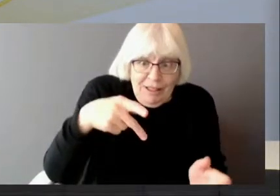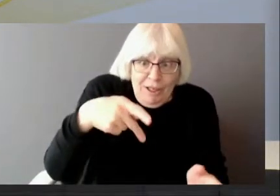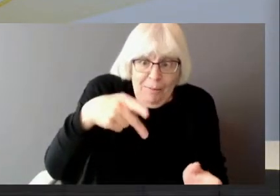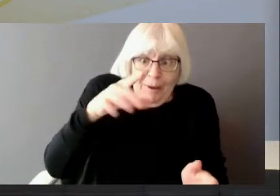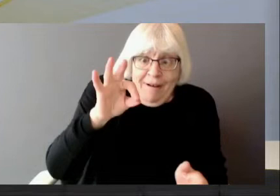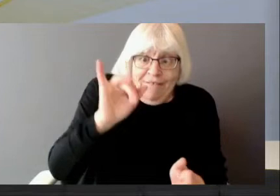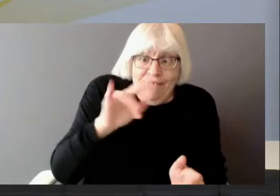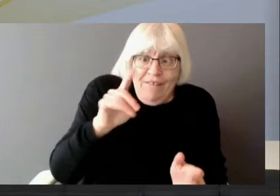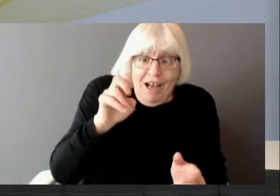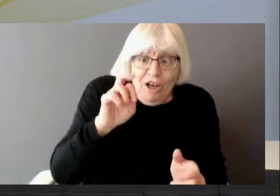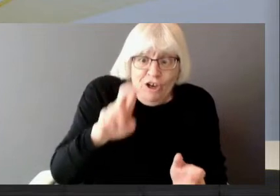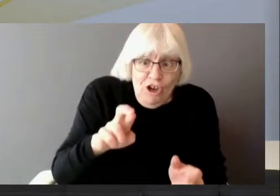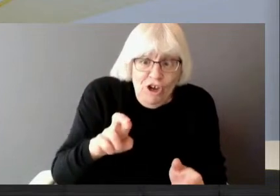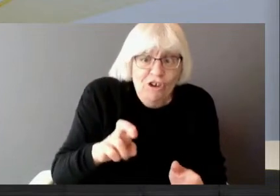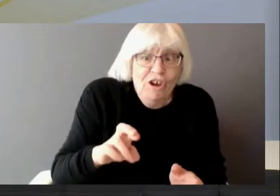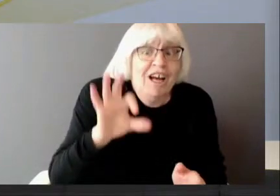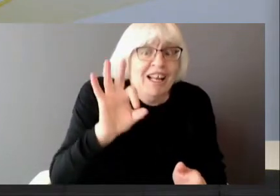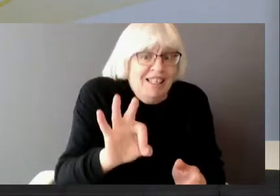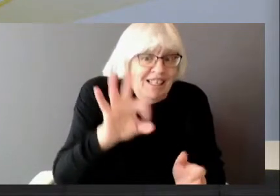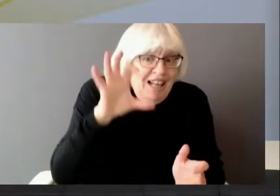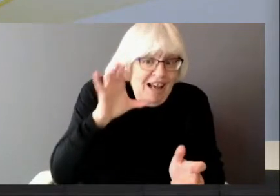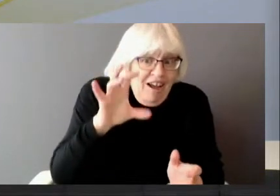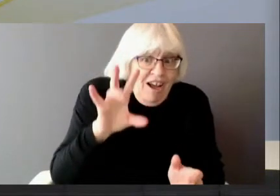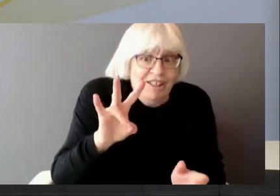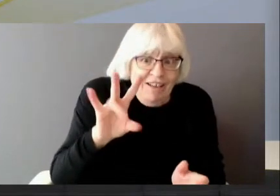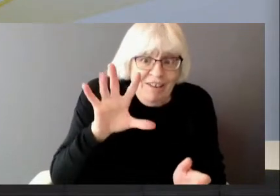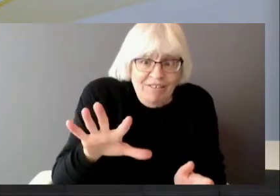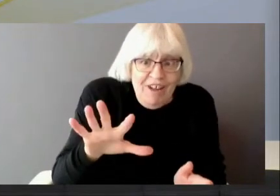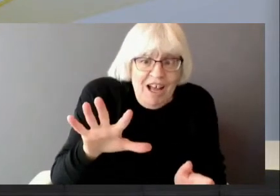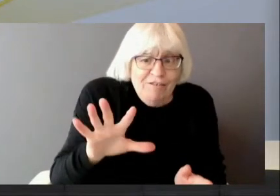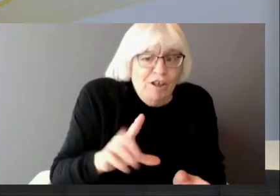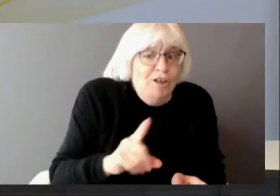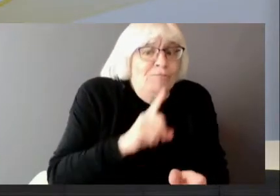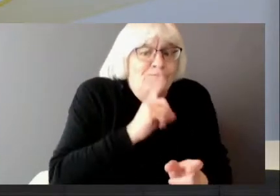be receiving 1,170 doses.